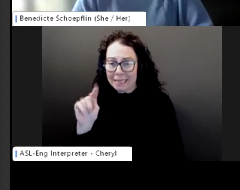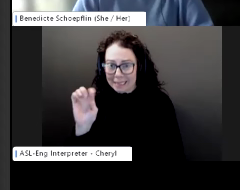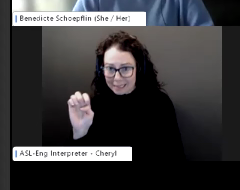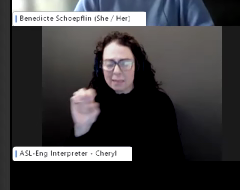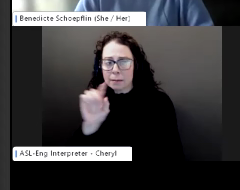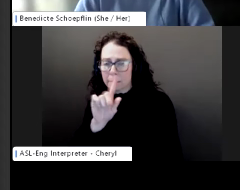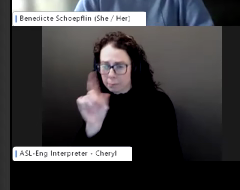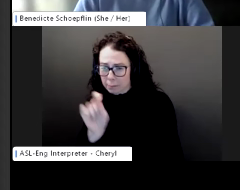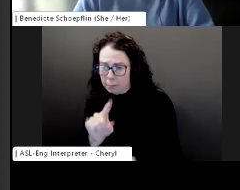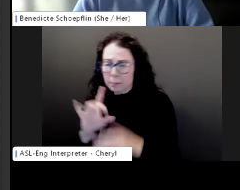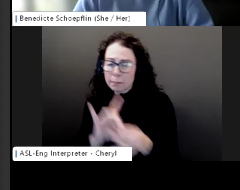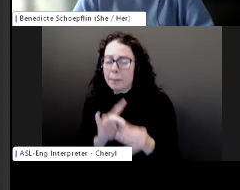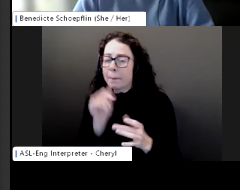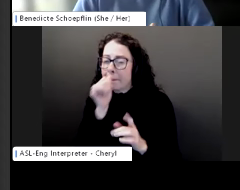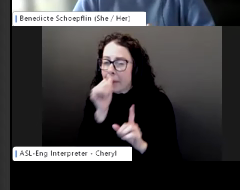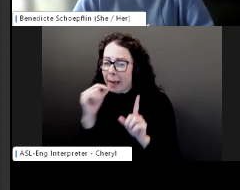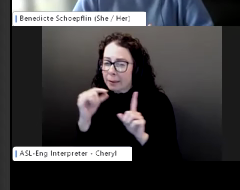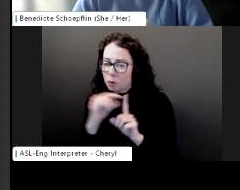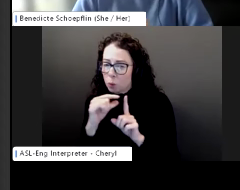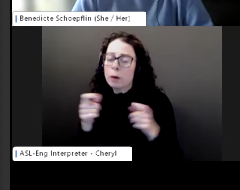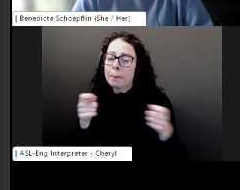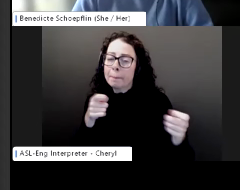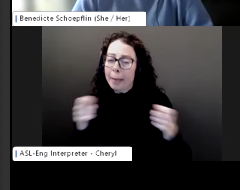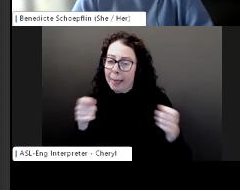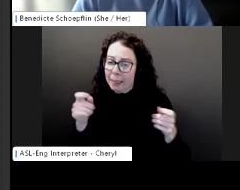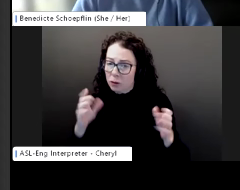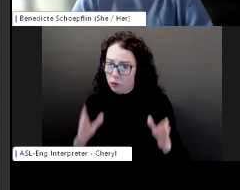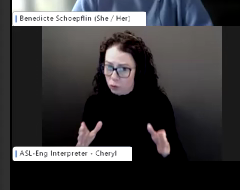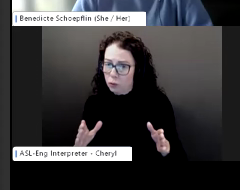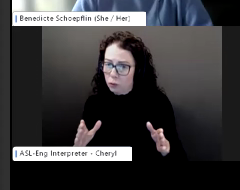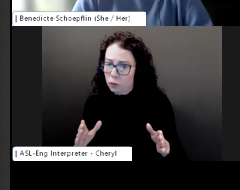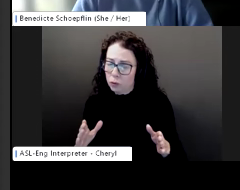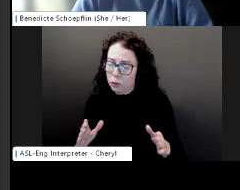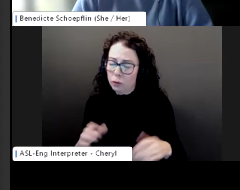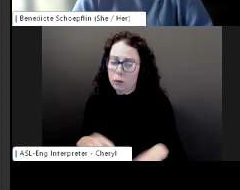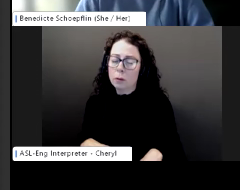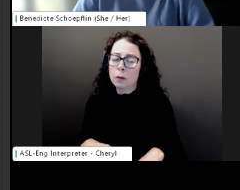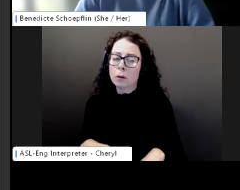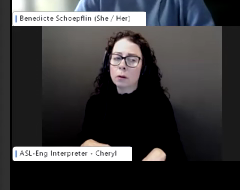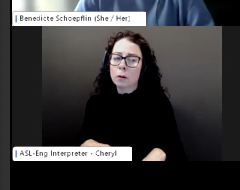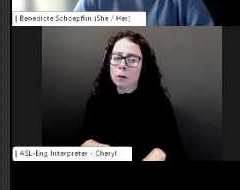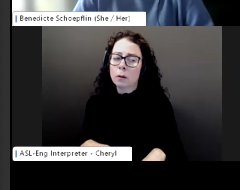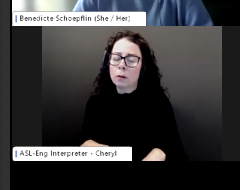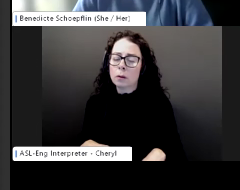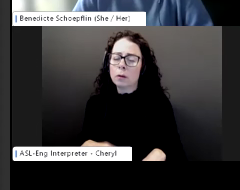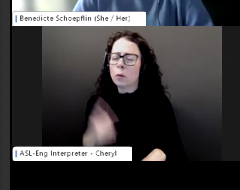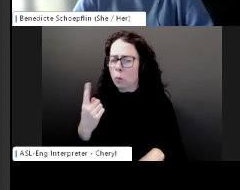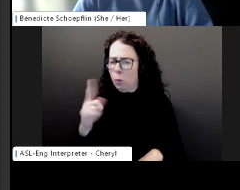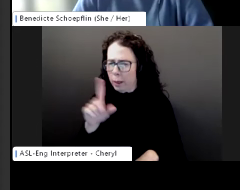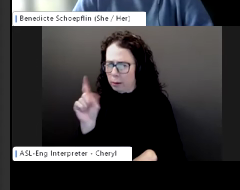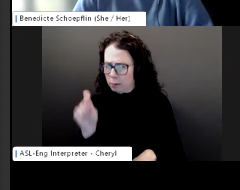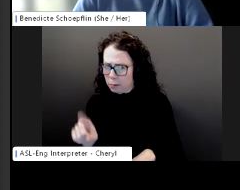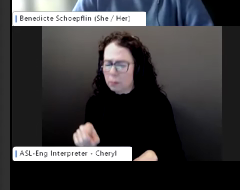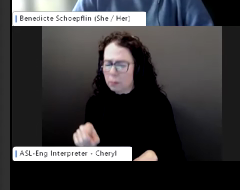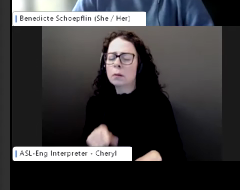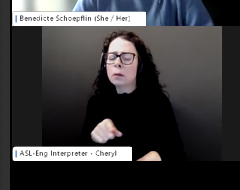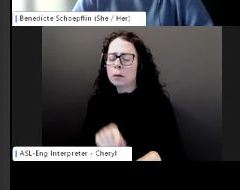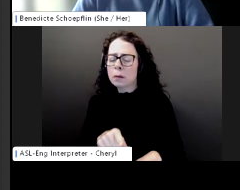questions around password managers. One of them is, which actually quite good, is if your computer has been